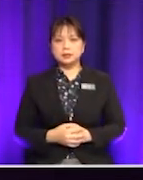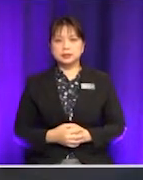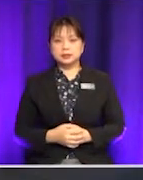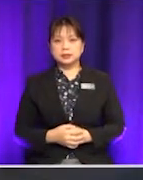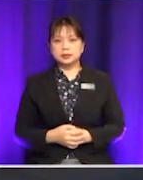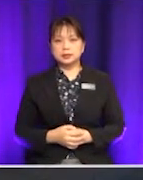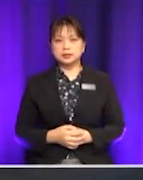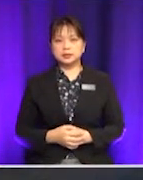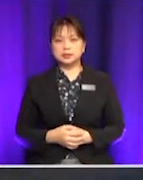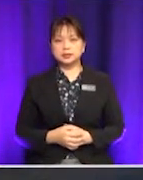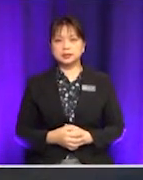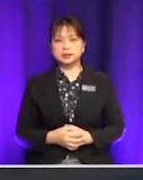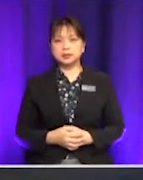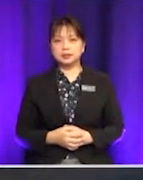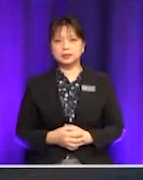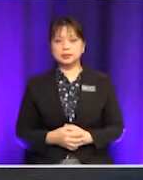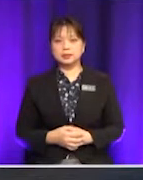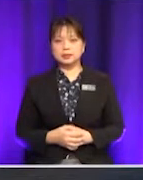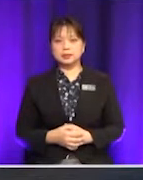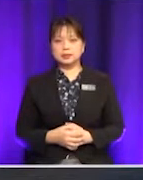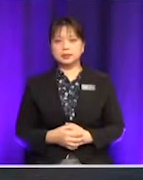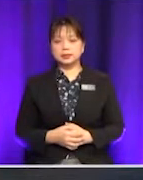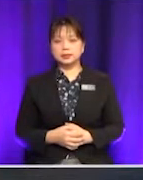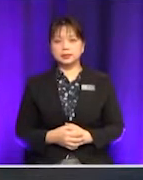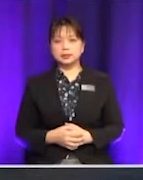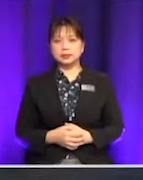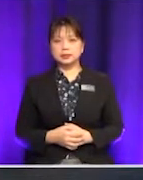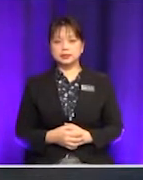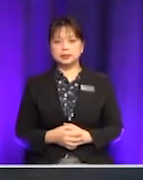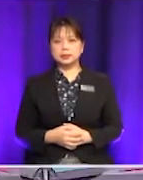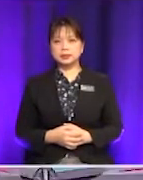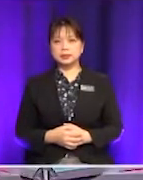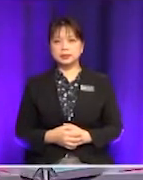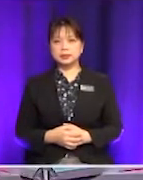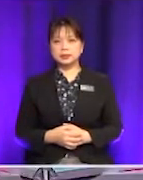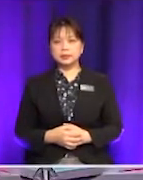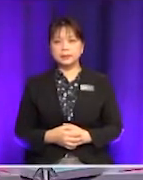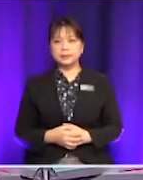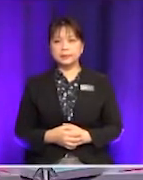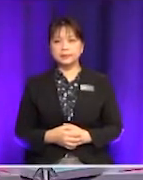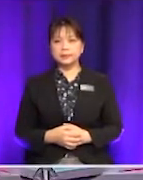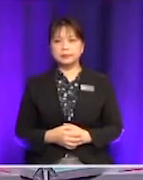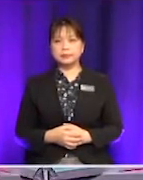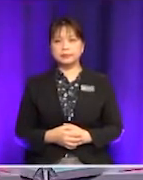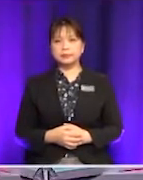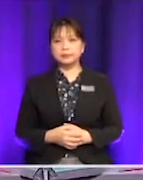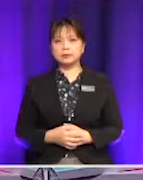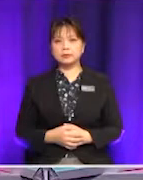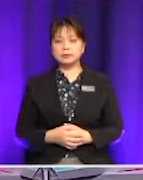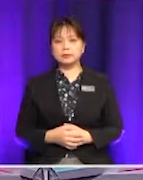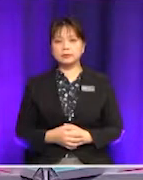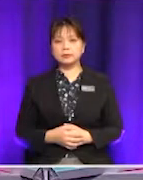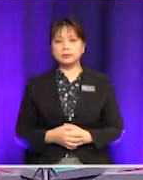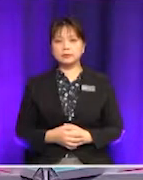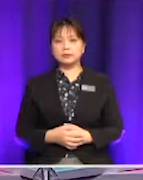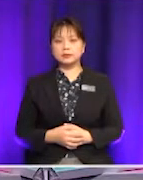in class, you might like Make a bit of a mistake. Yeah, it's Yeah. okay. All right, so now, having said that, let us listen sorry, to the madam. audio. It's okay,